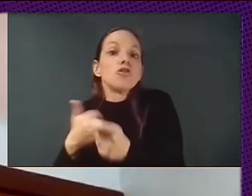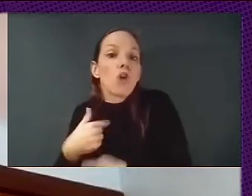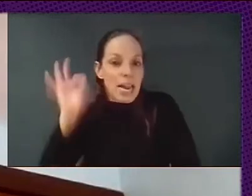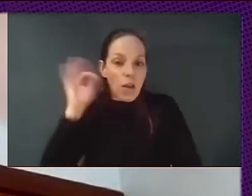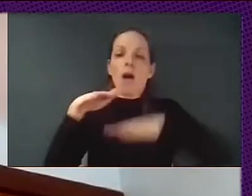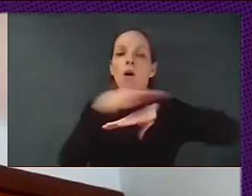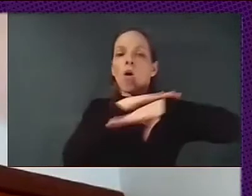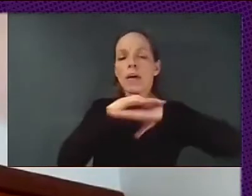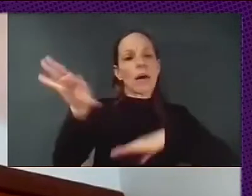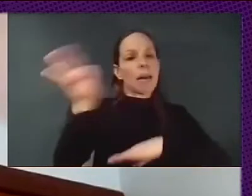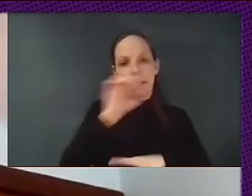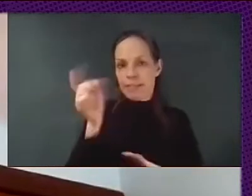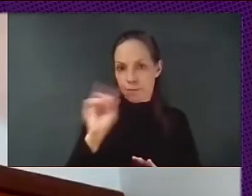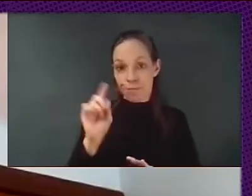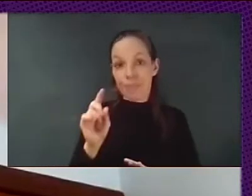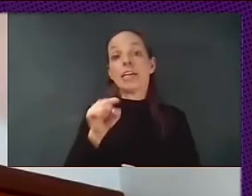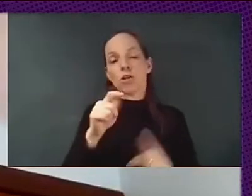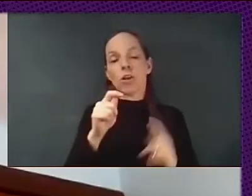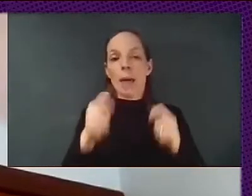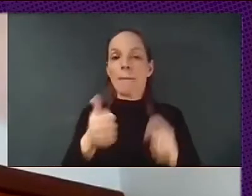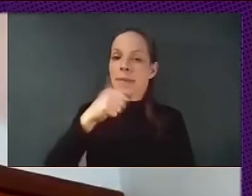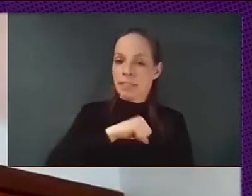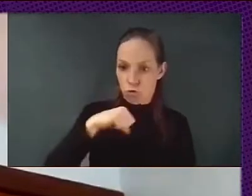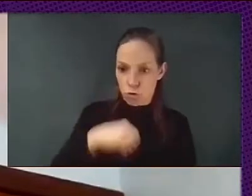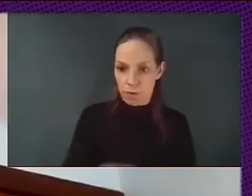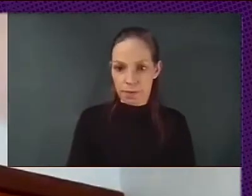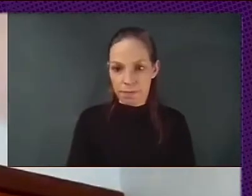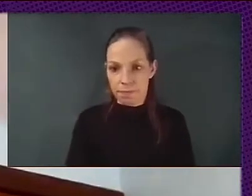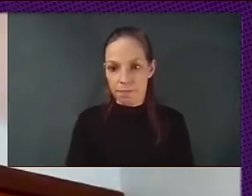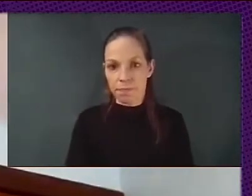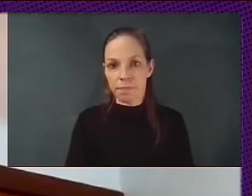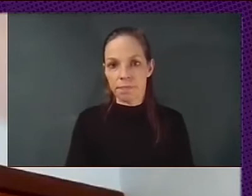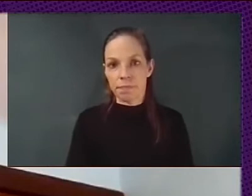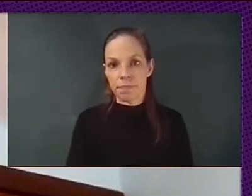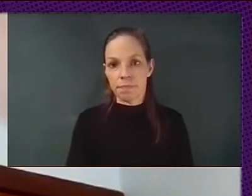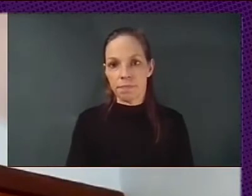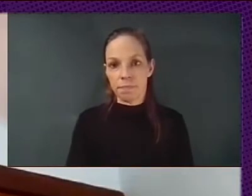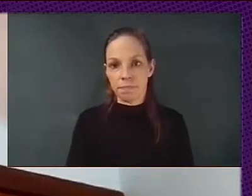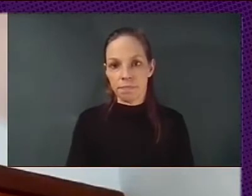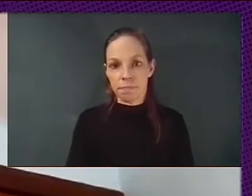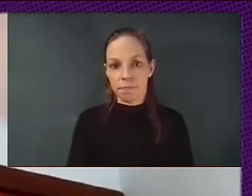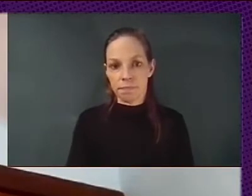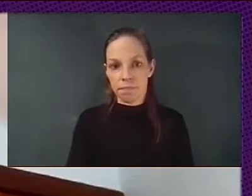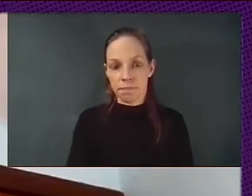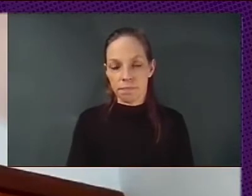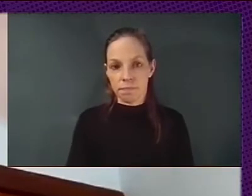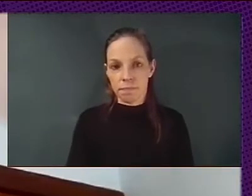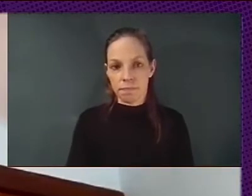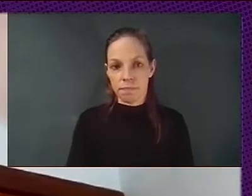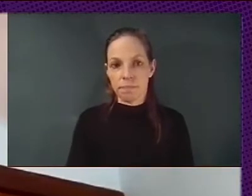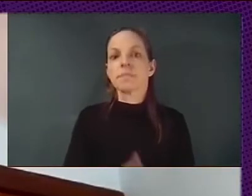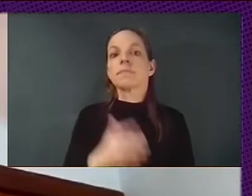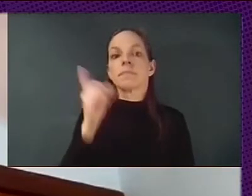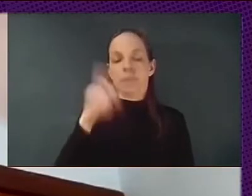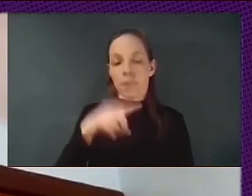We can also do this for the technologies that we have. But if we're going to start looking at that, like at things like getting rid of patents,